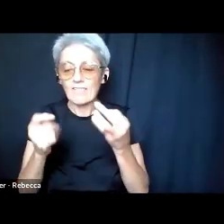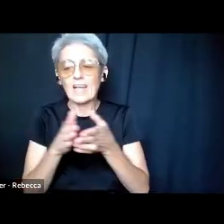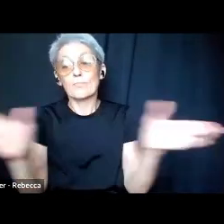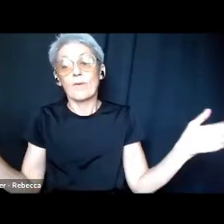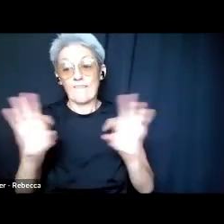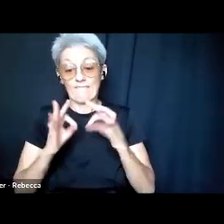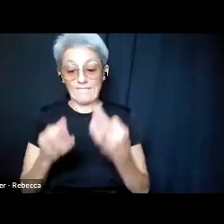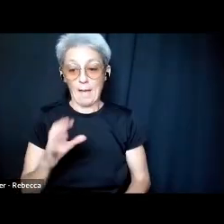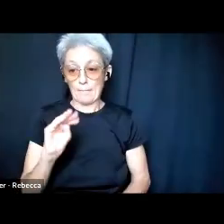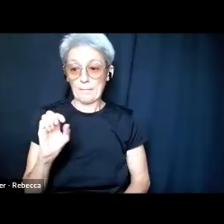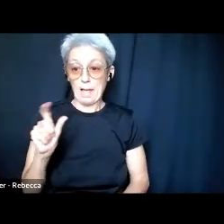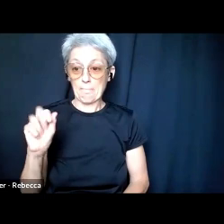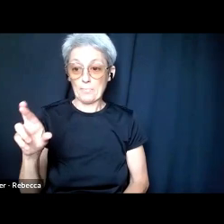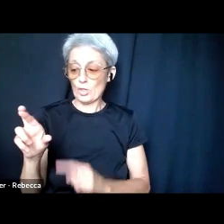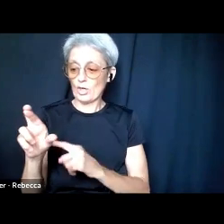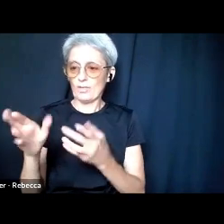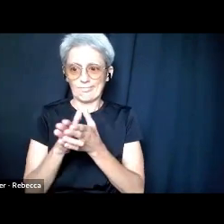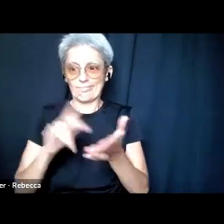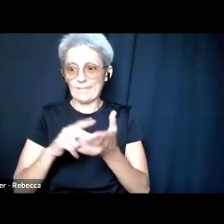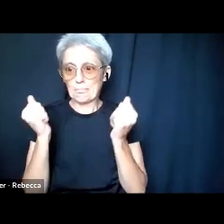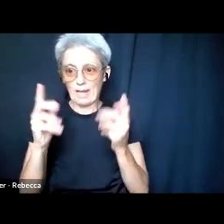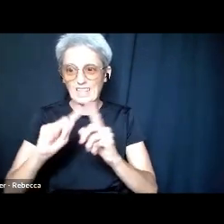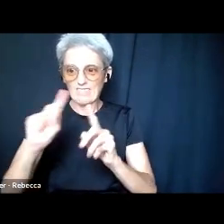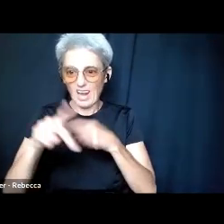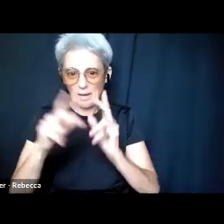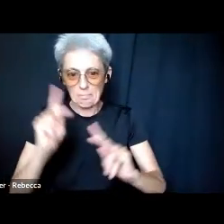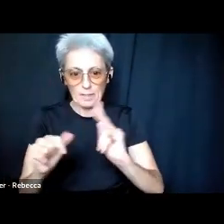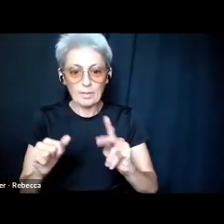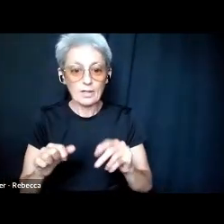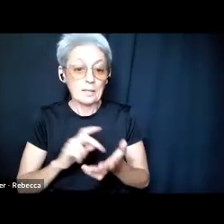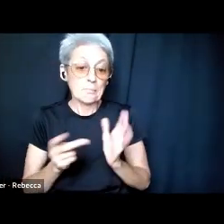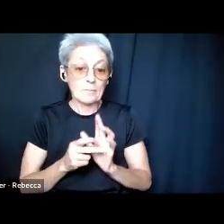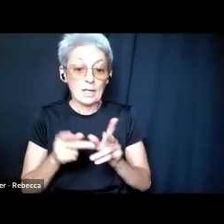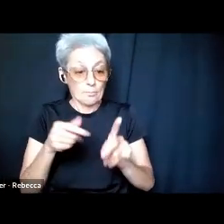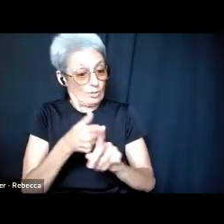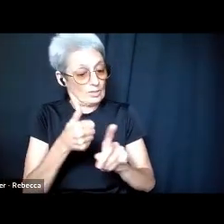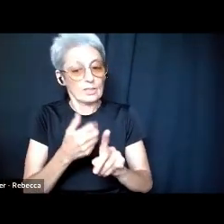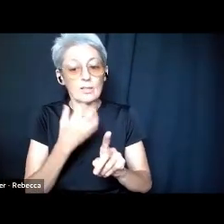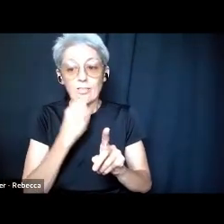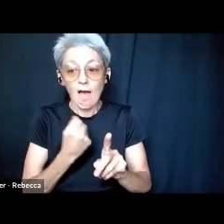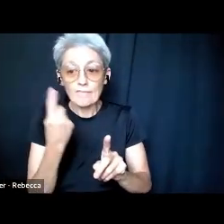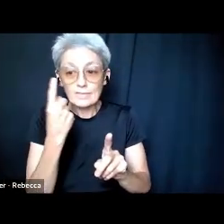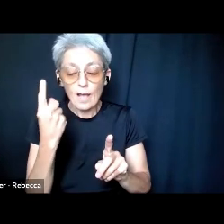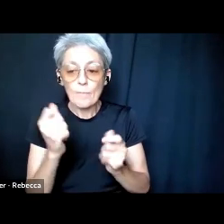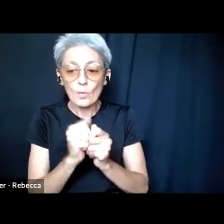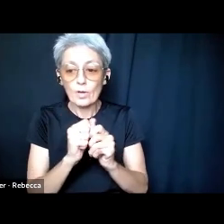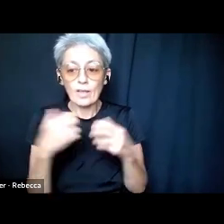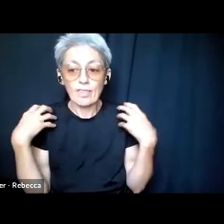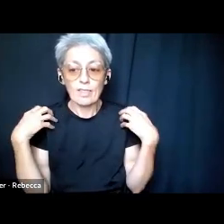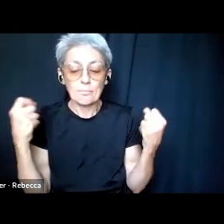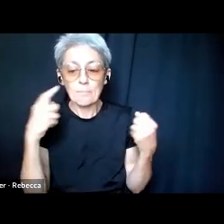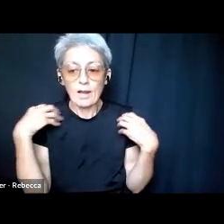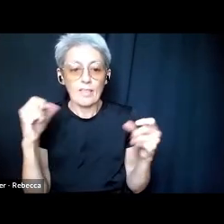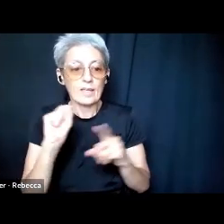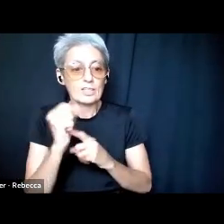for anyone who has a loved one with a mental health condition. NAMI Homefront is for